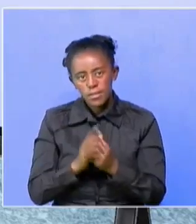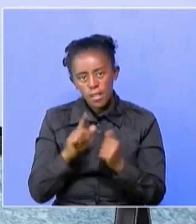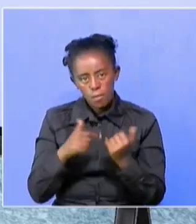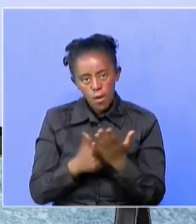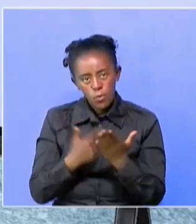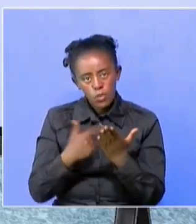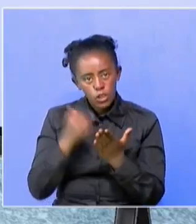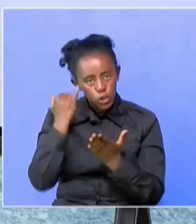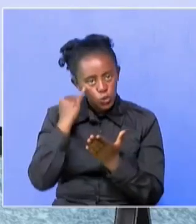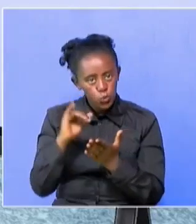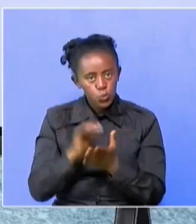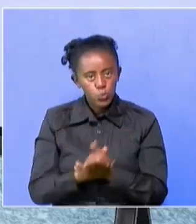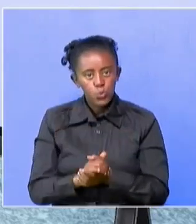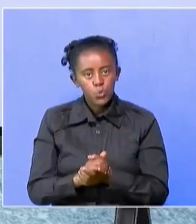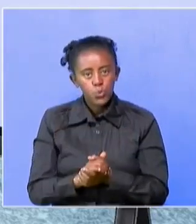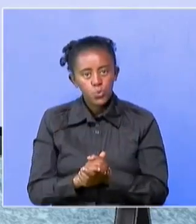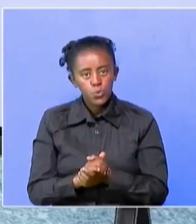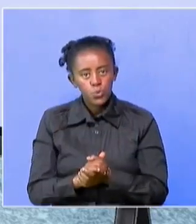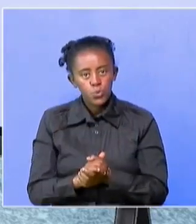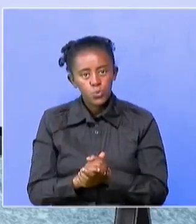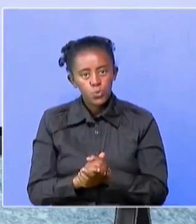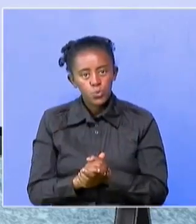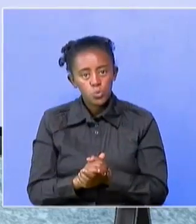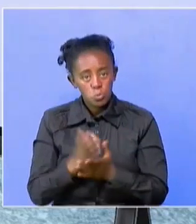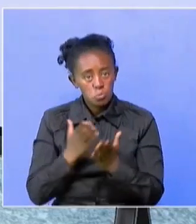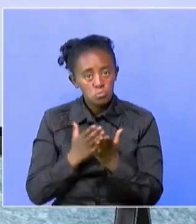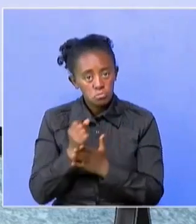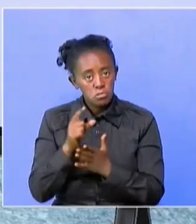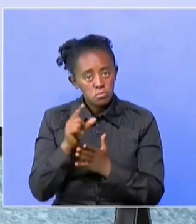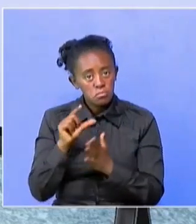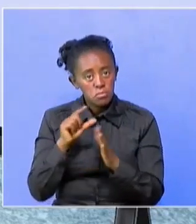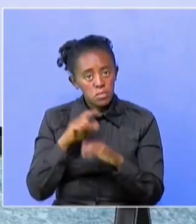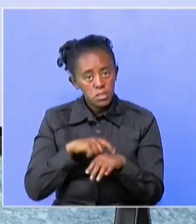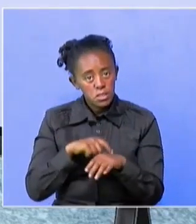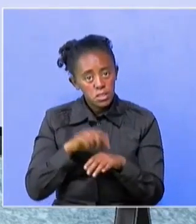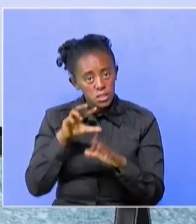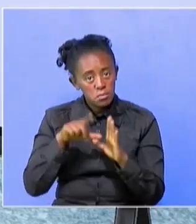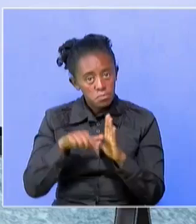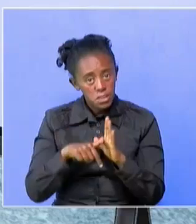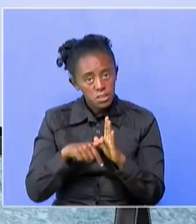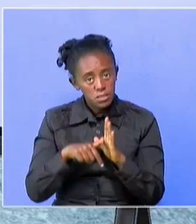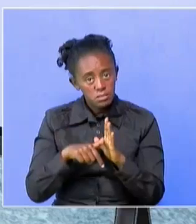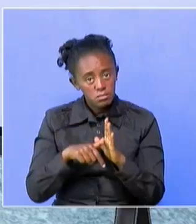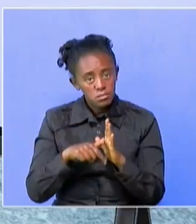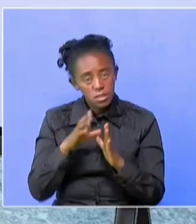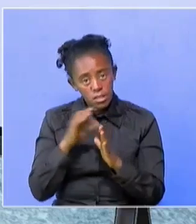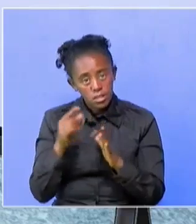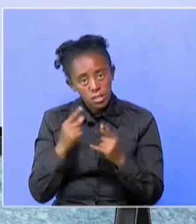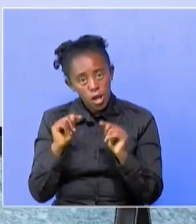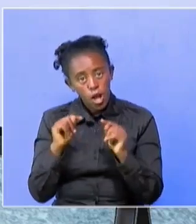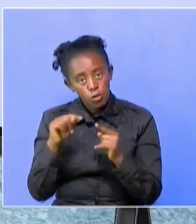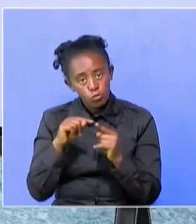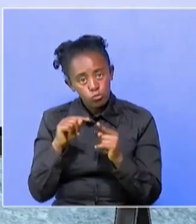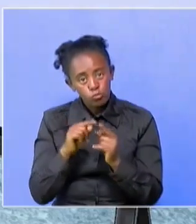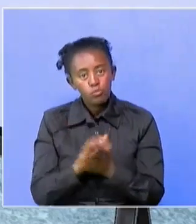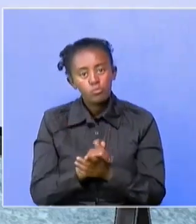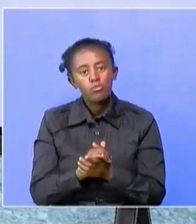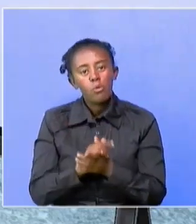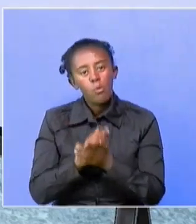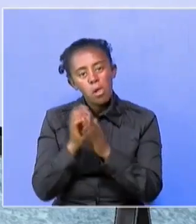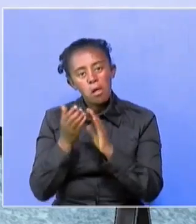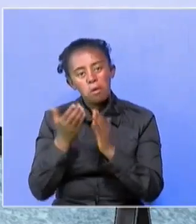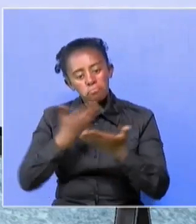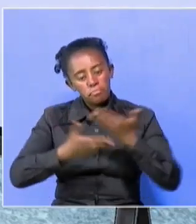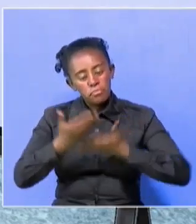issue? Shall I give you some time? Take 3 minutes and try to exchange